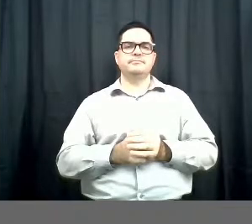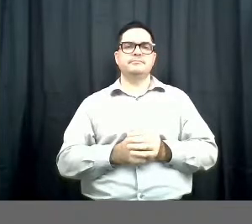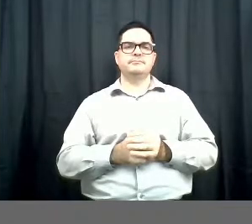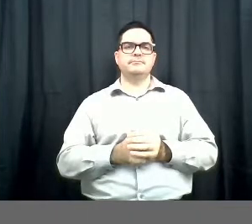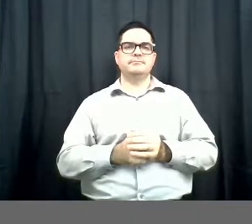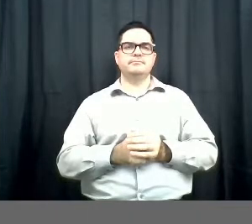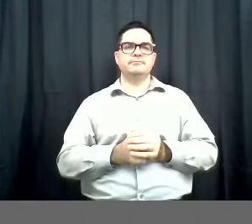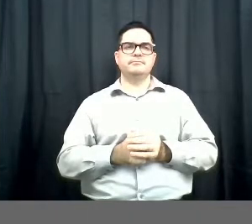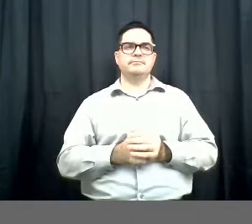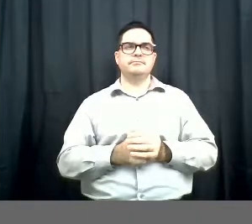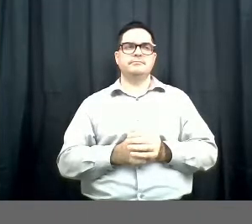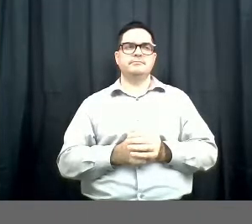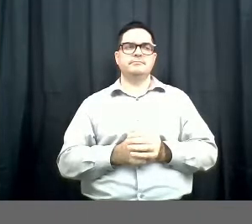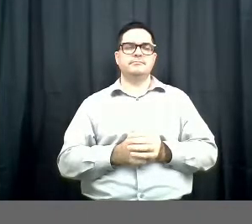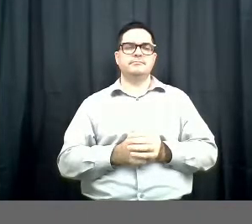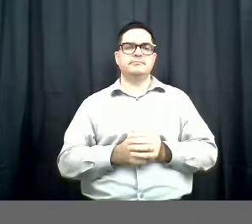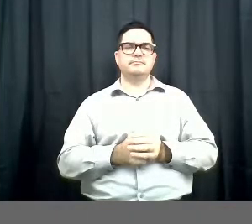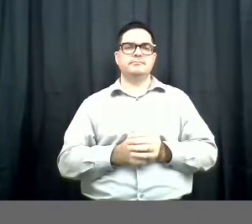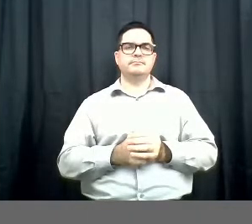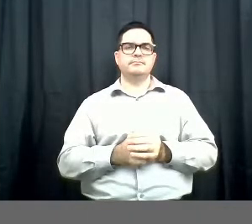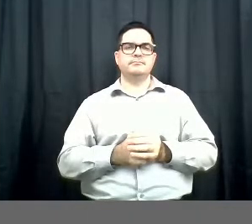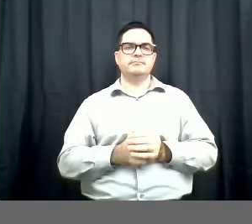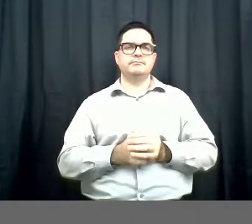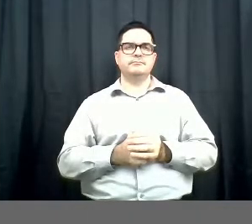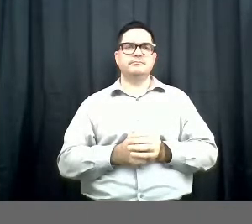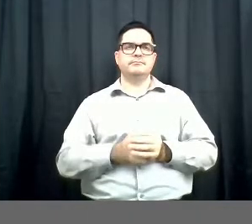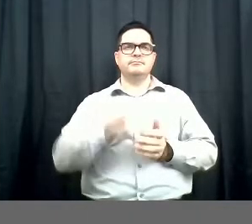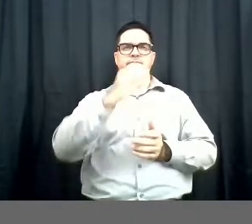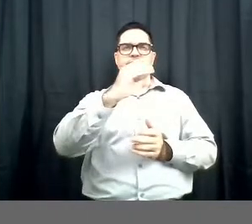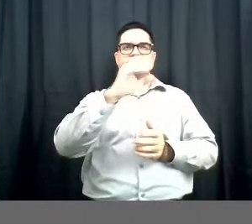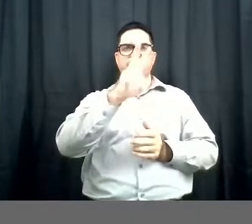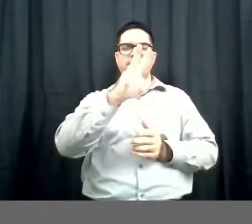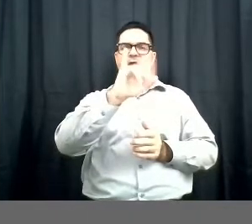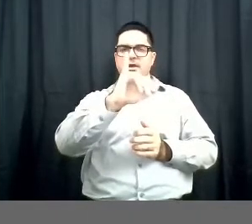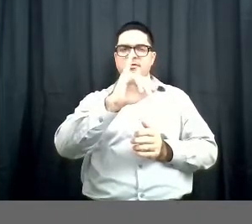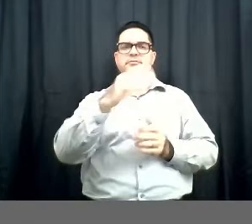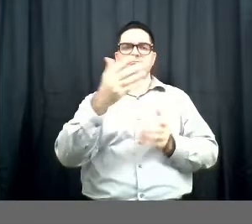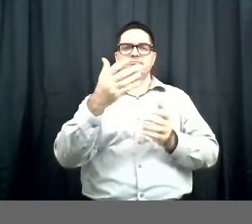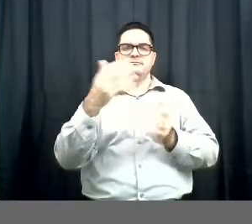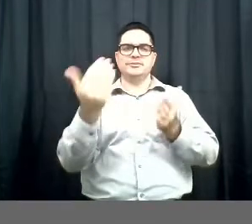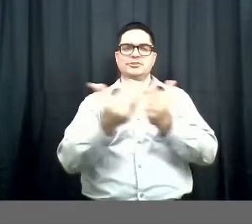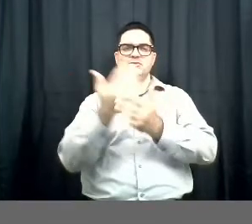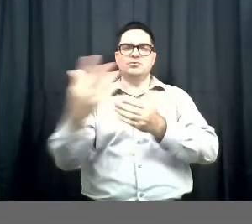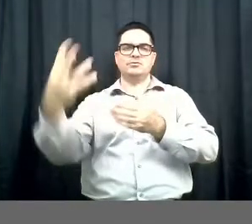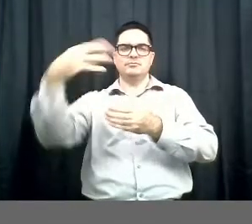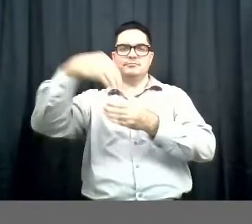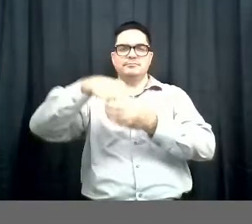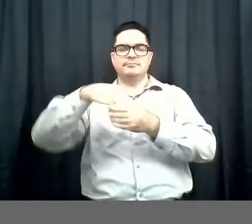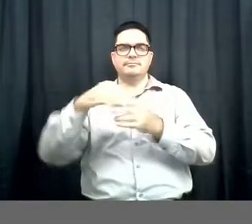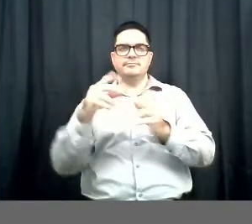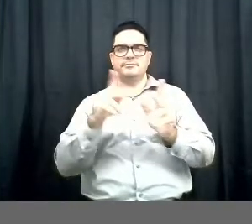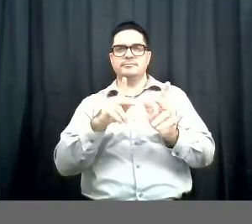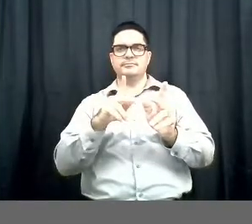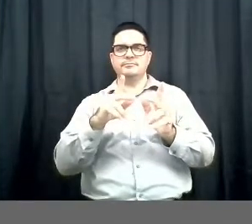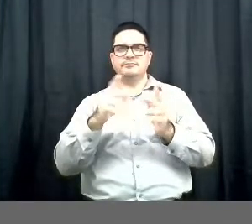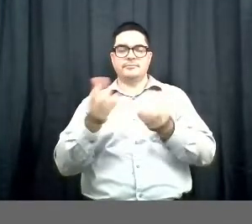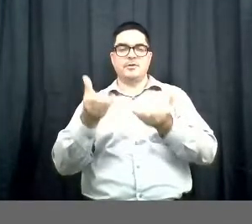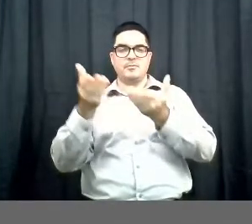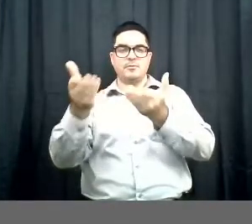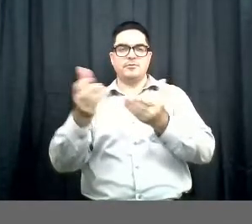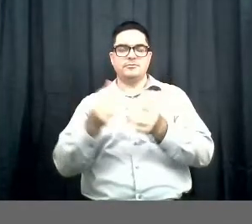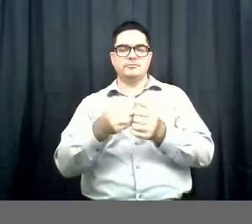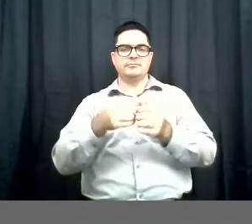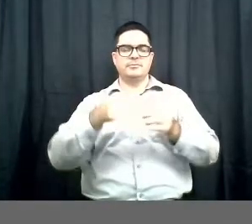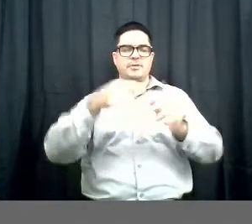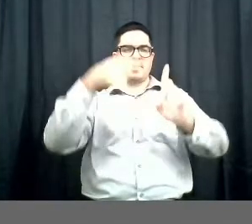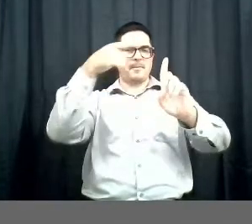Given that the CVI is a new part of the proposal, we thought it'd be helpful to revisit some of these key features